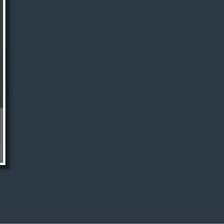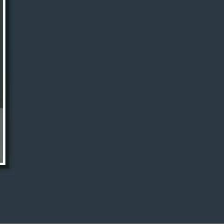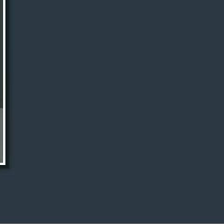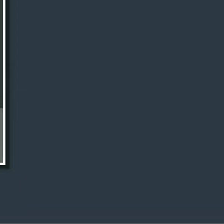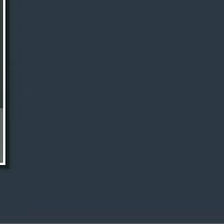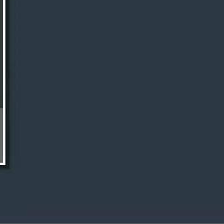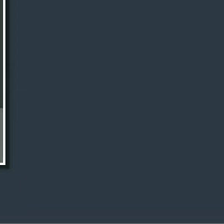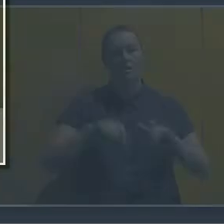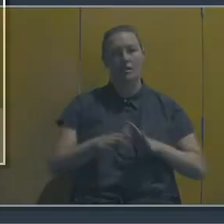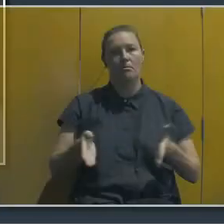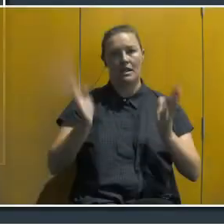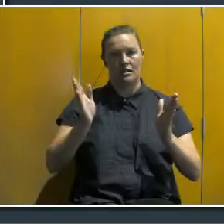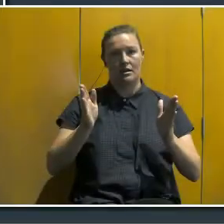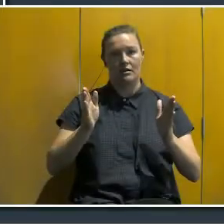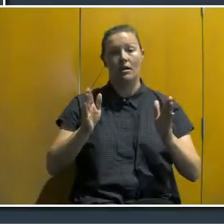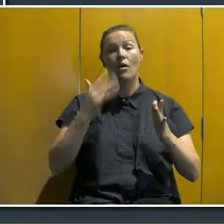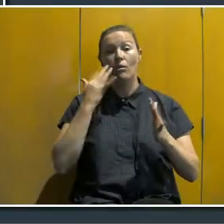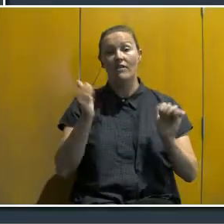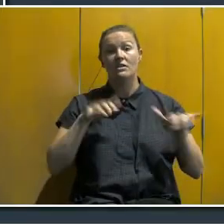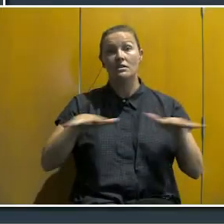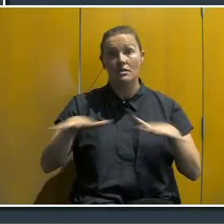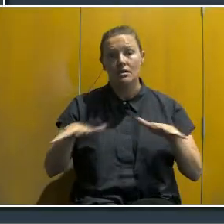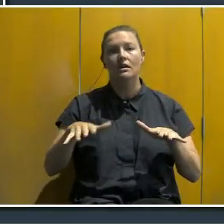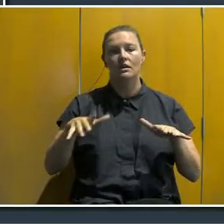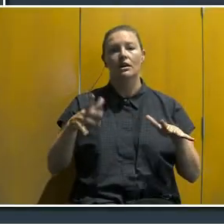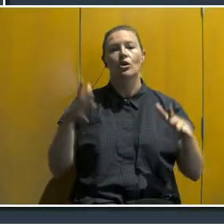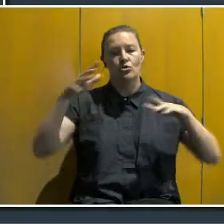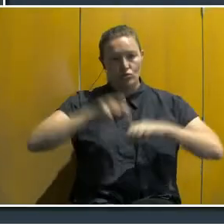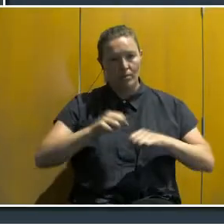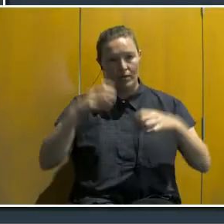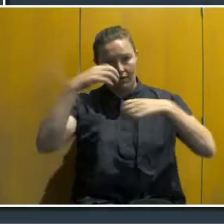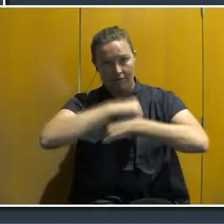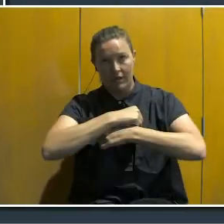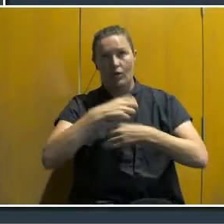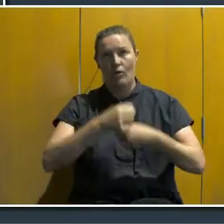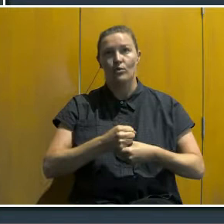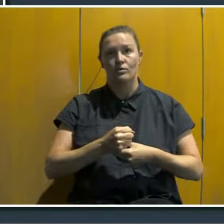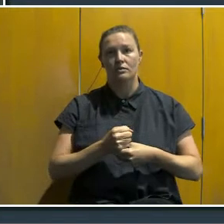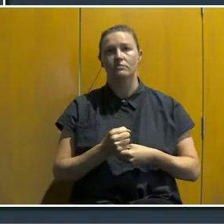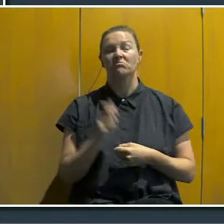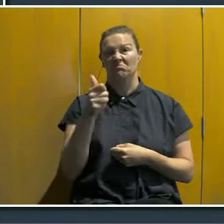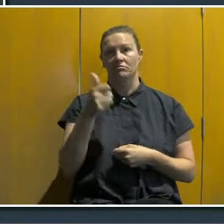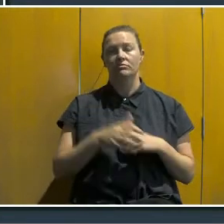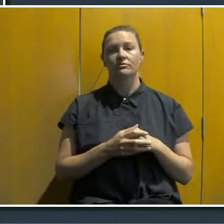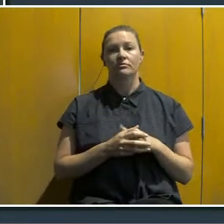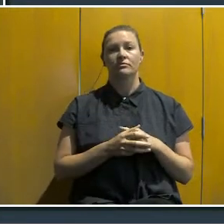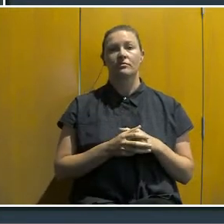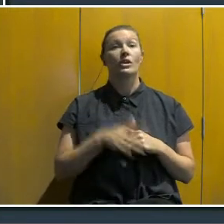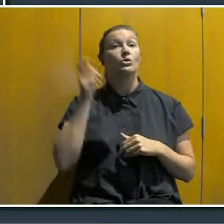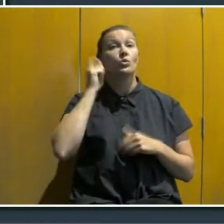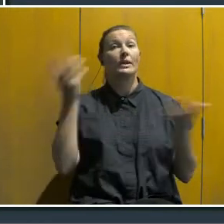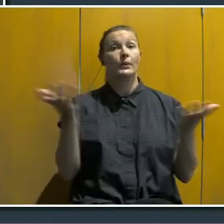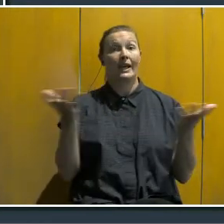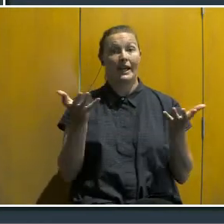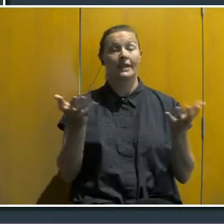to leave the building until the shaking has stopped. Drop cover and hold. And the toilet facilities are